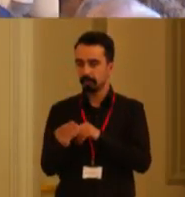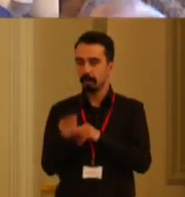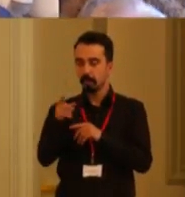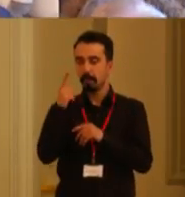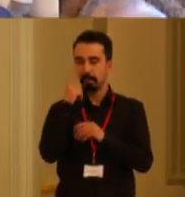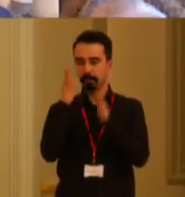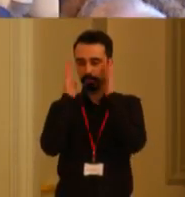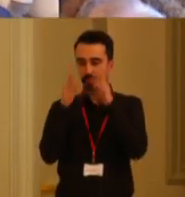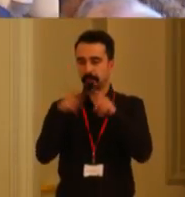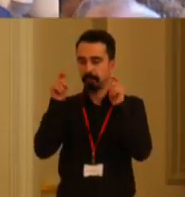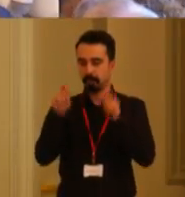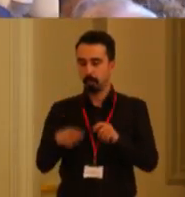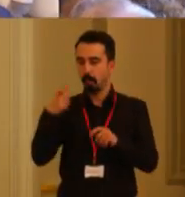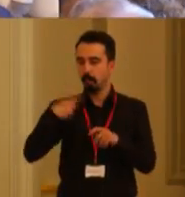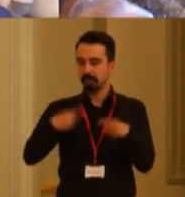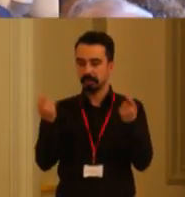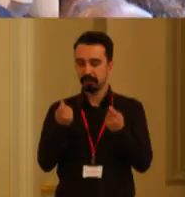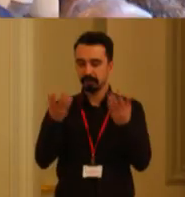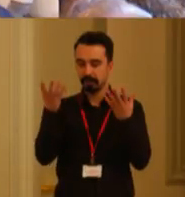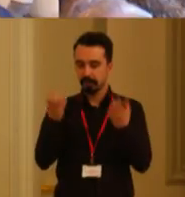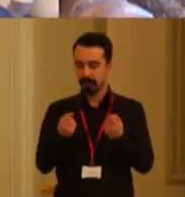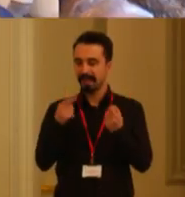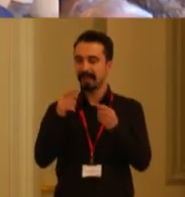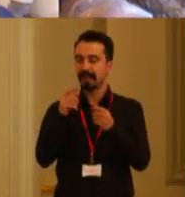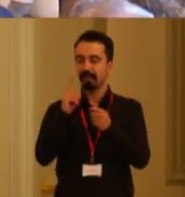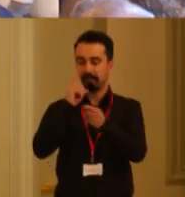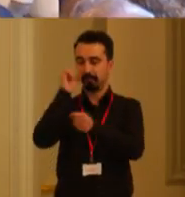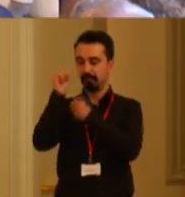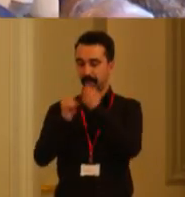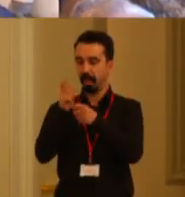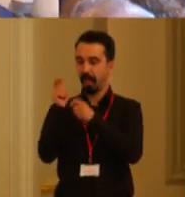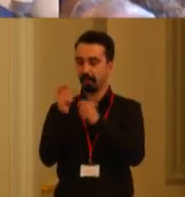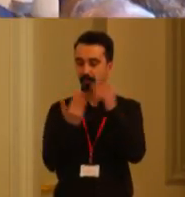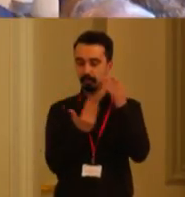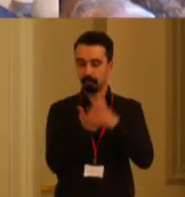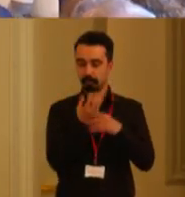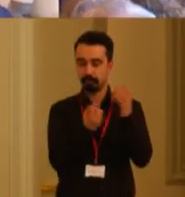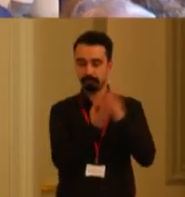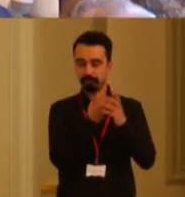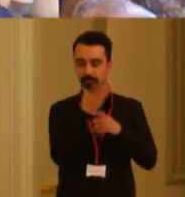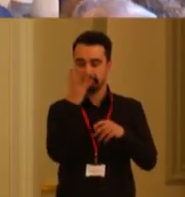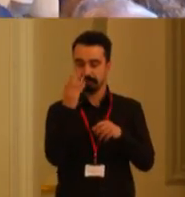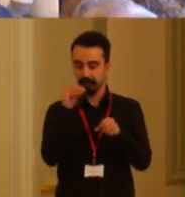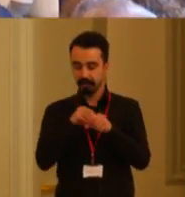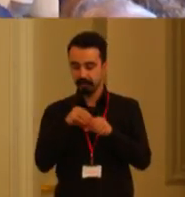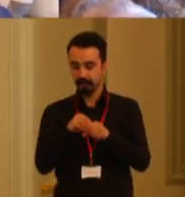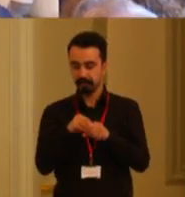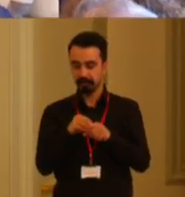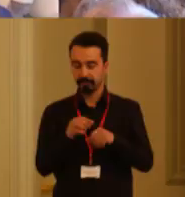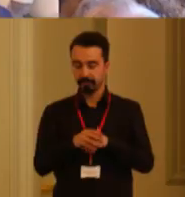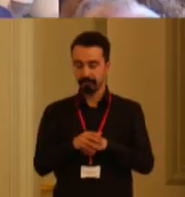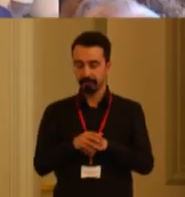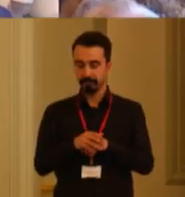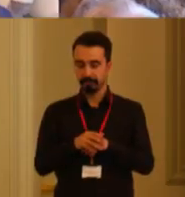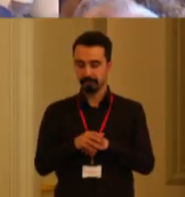deliver technical support. We do that with a perspective because we believe that education and the private sector have